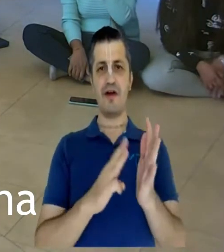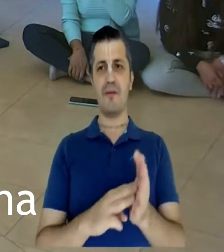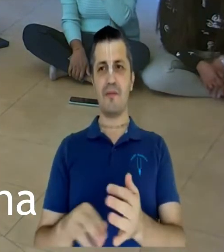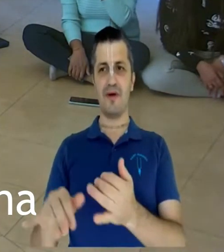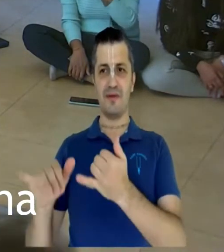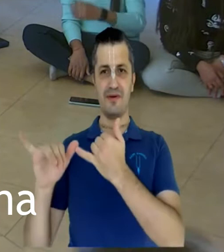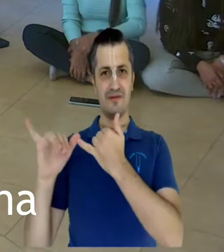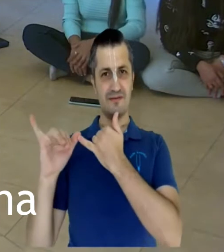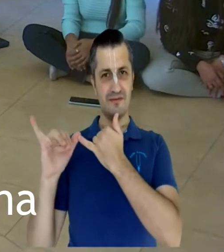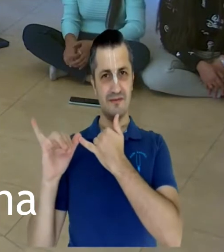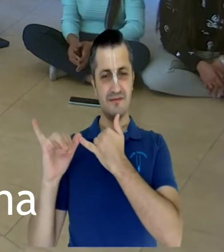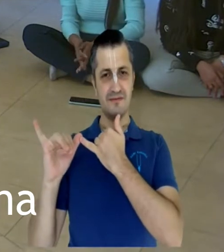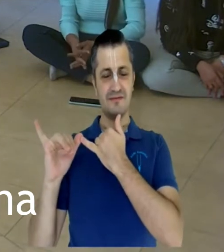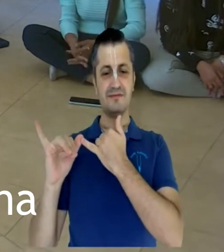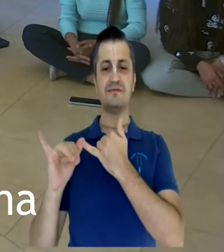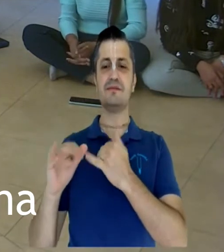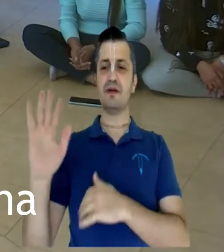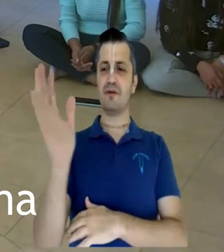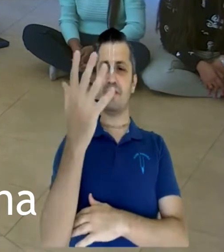Madhava Kunja